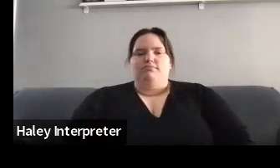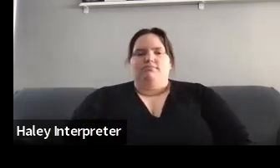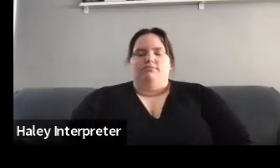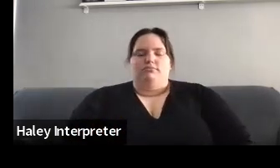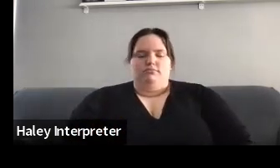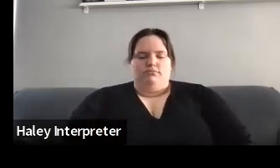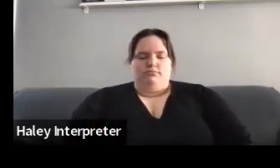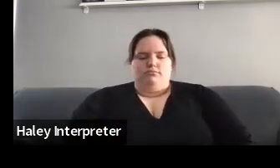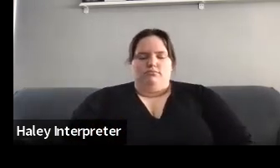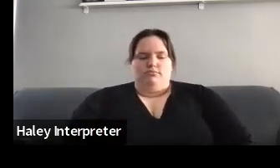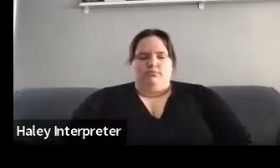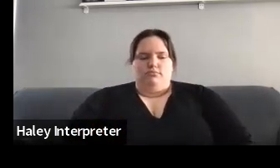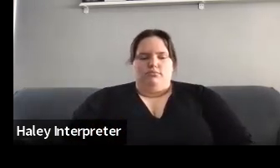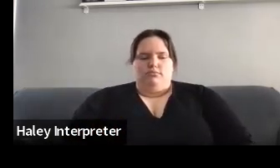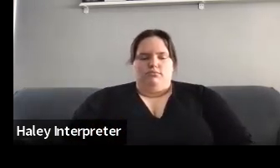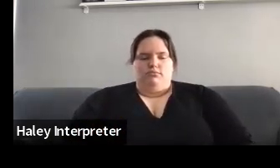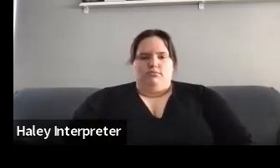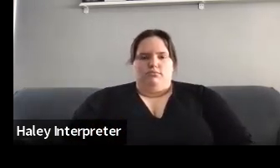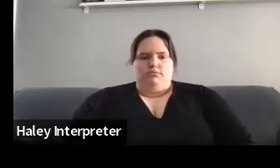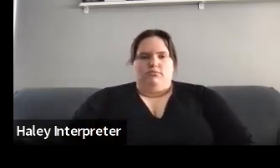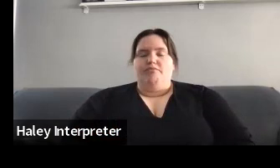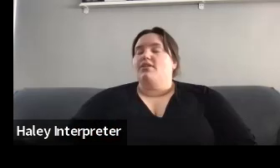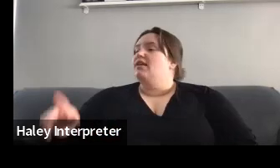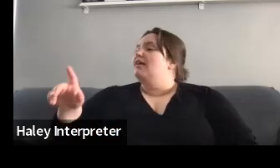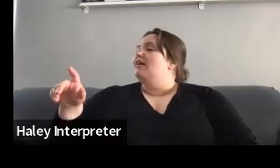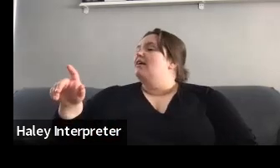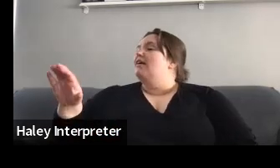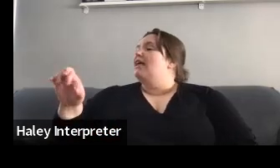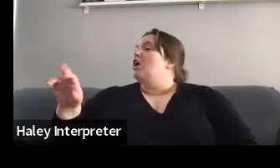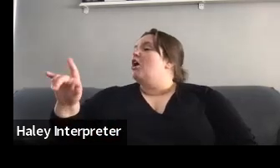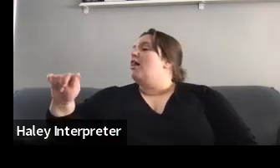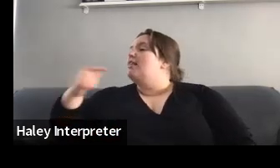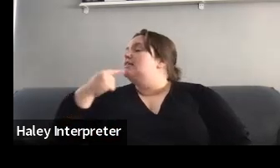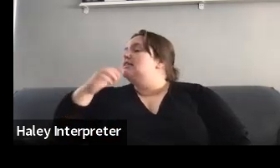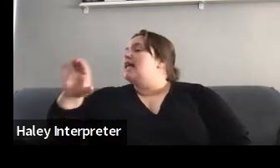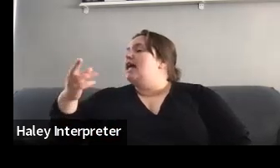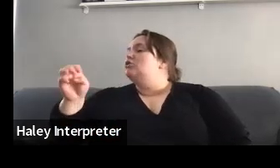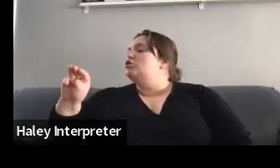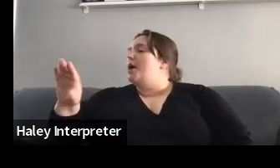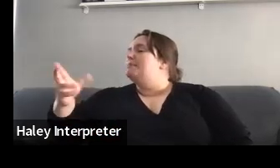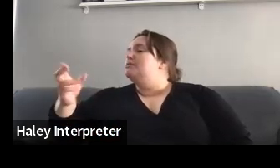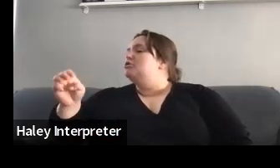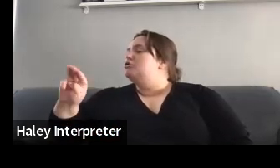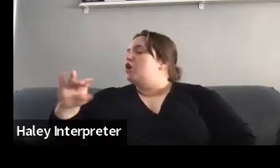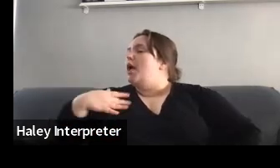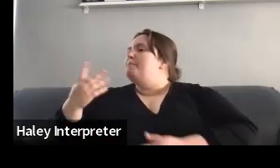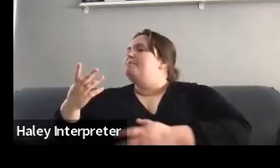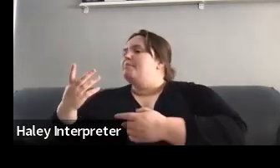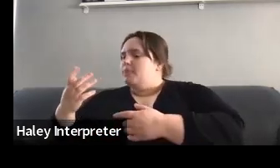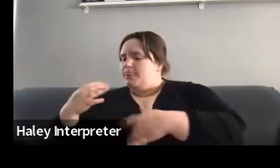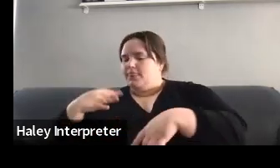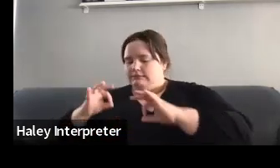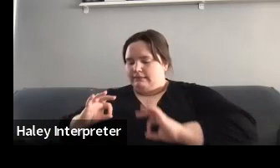that Carla, those, yep. look, Carla said Chom Chom is so good for getting fur off where my cats lay on the